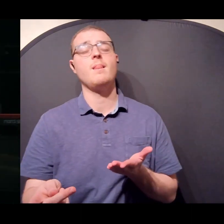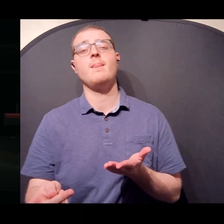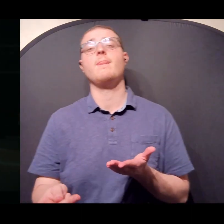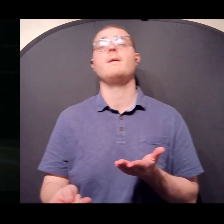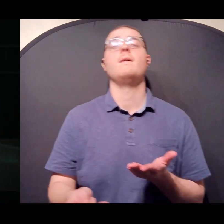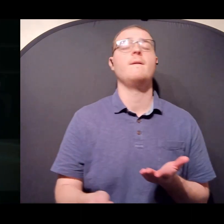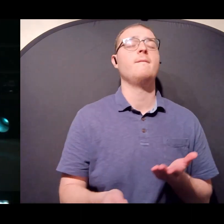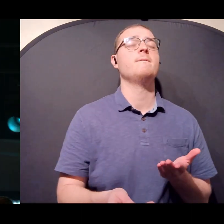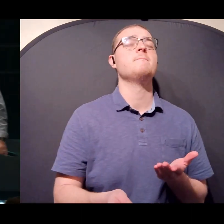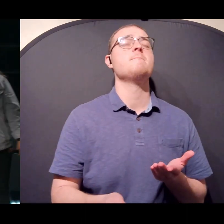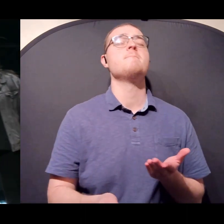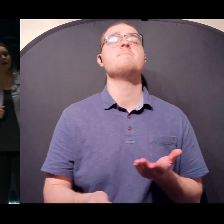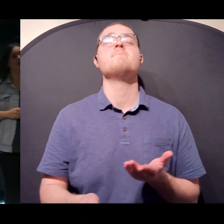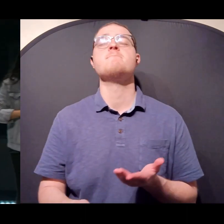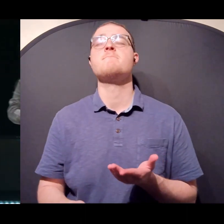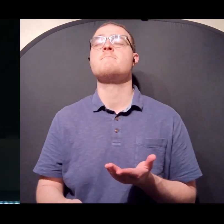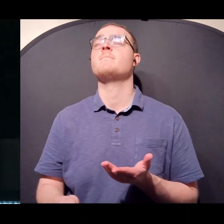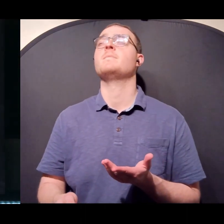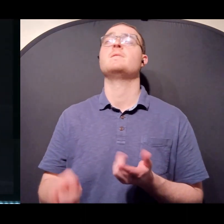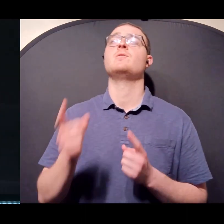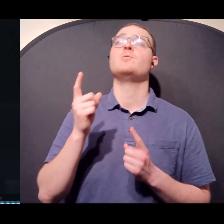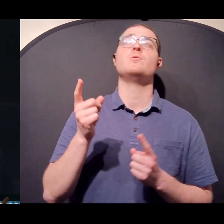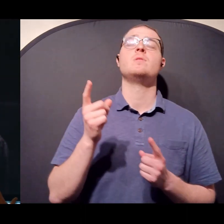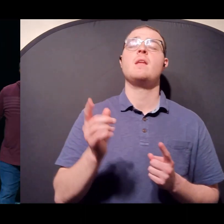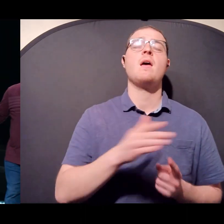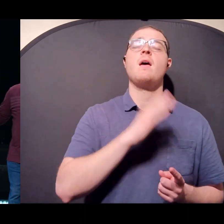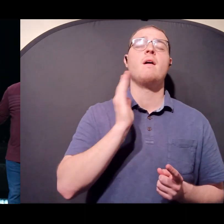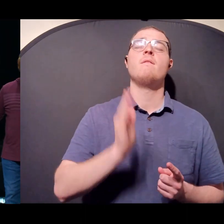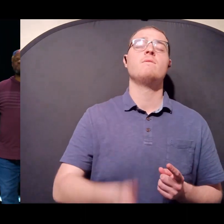because you never fail.